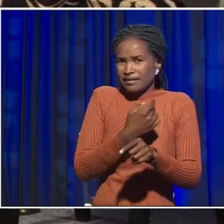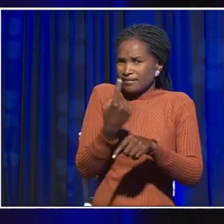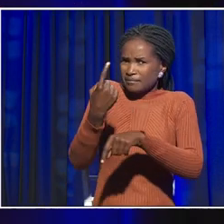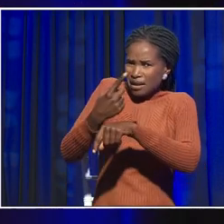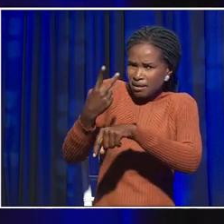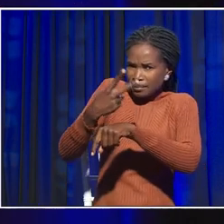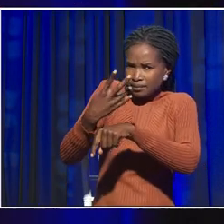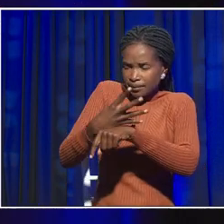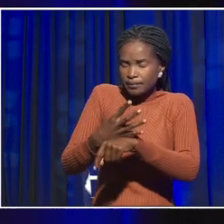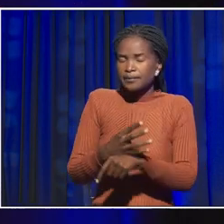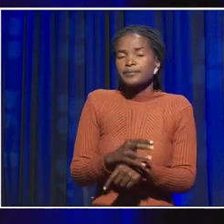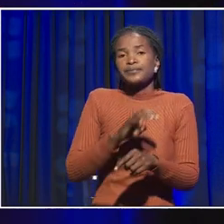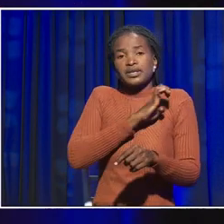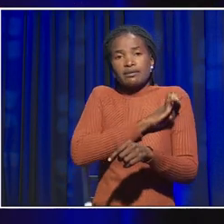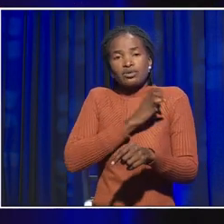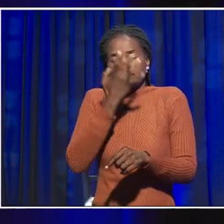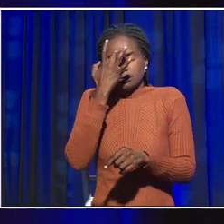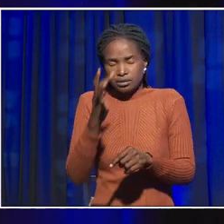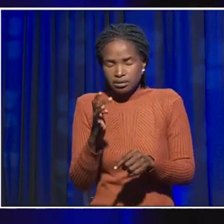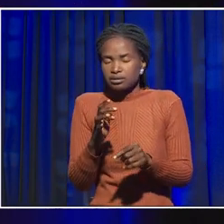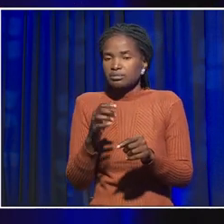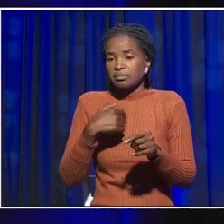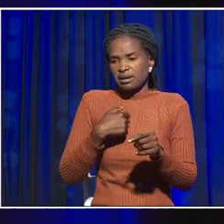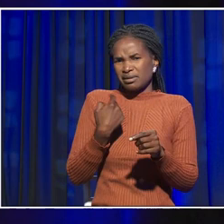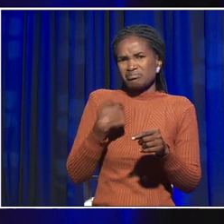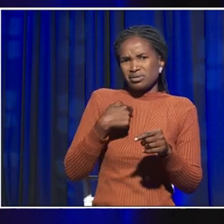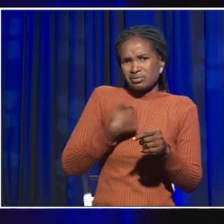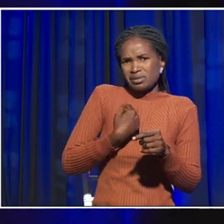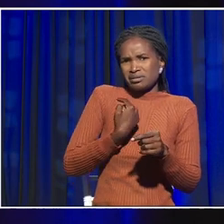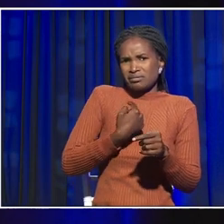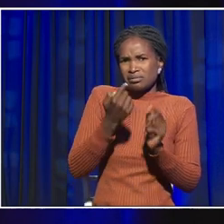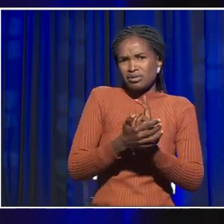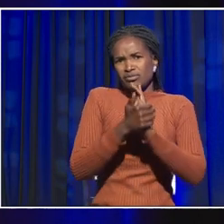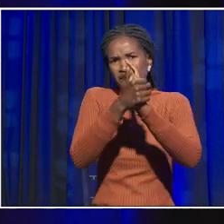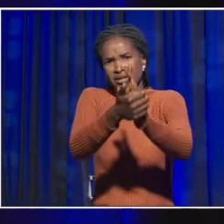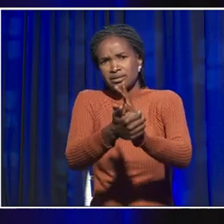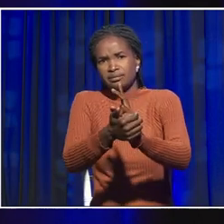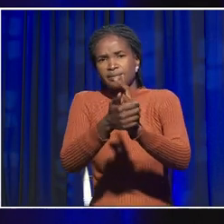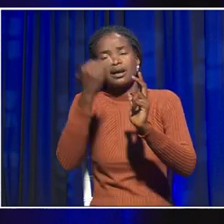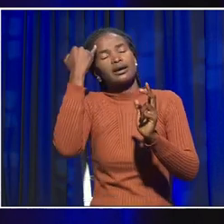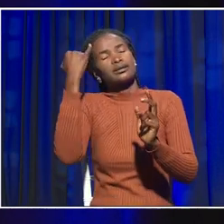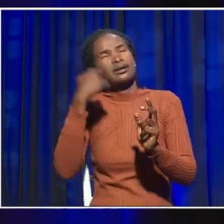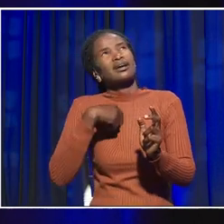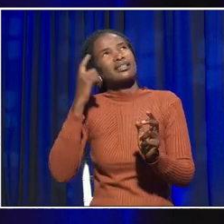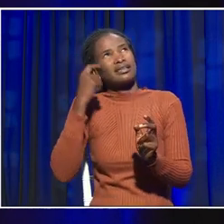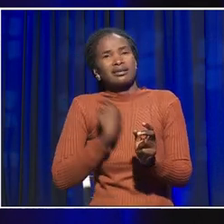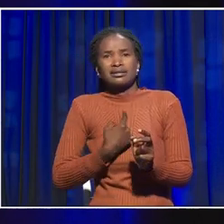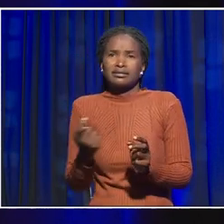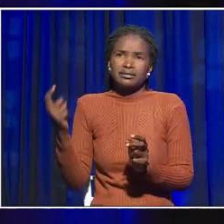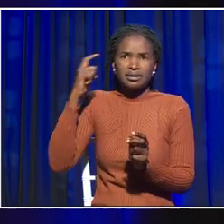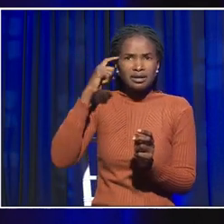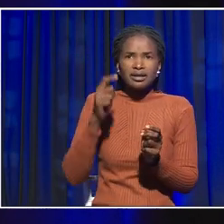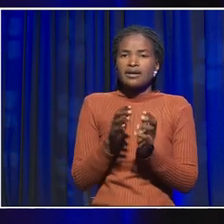think emotional intelligence also, once again, from a leadership point of view, is something which I believe is